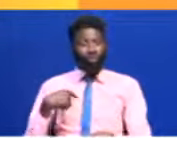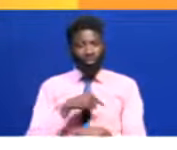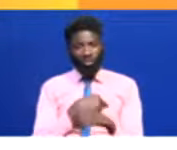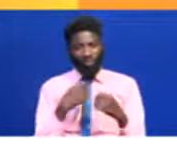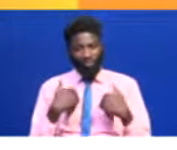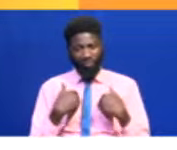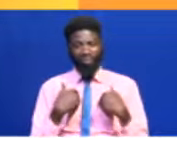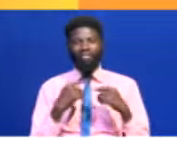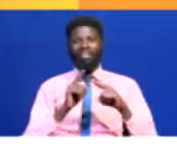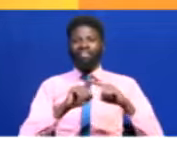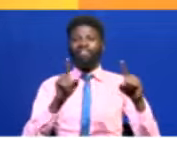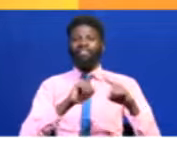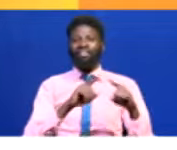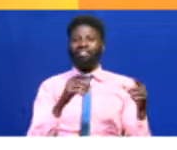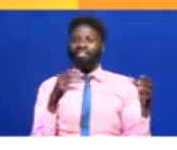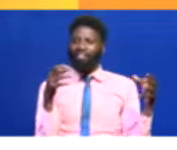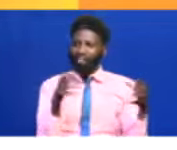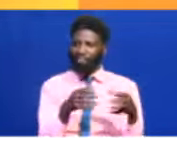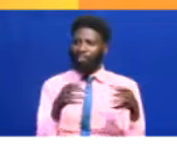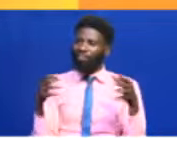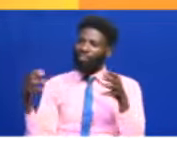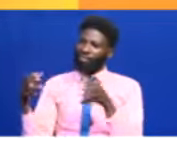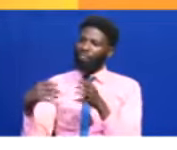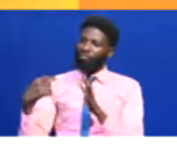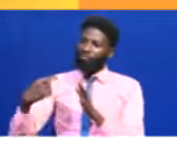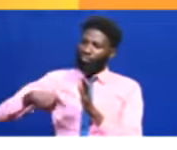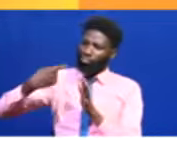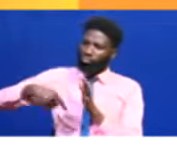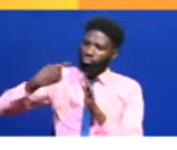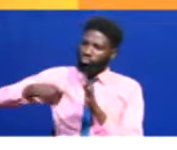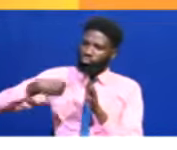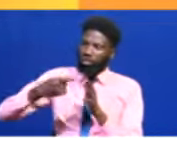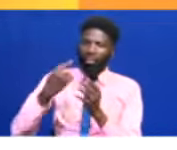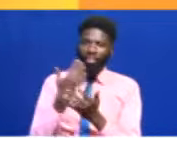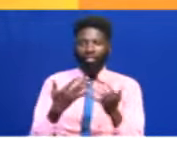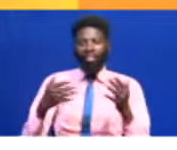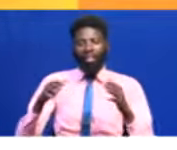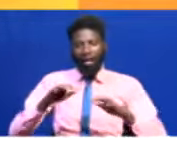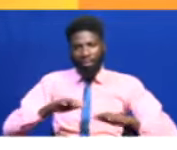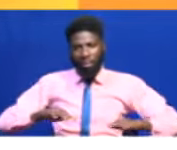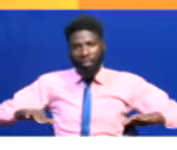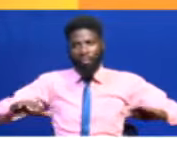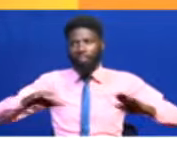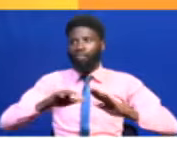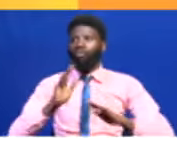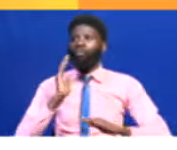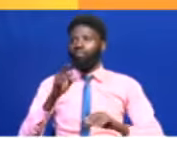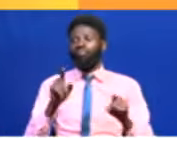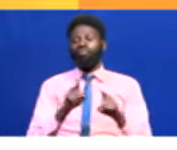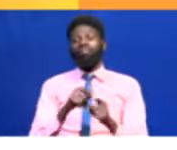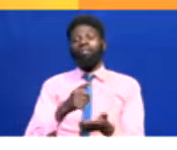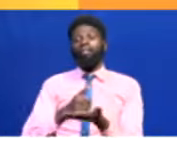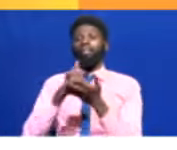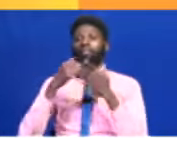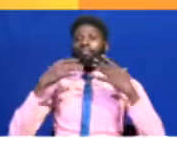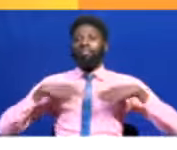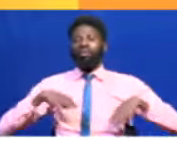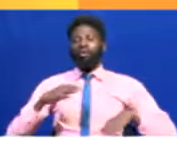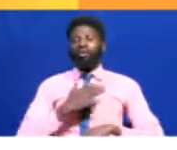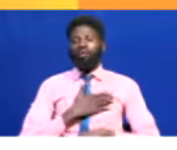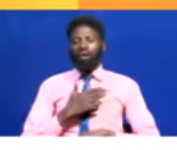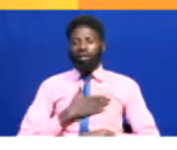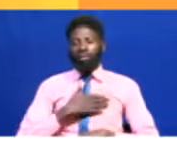and companies manufacturing locally, that's also an added way of our people